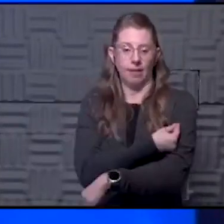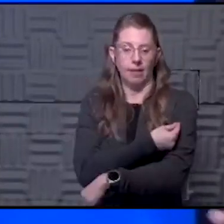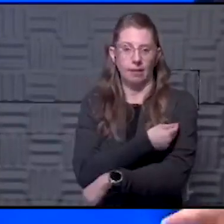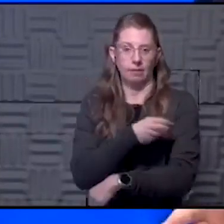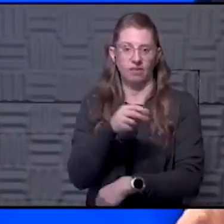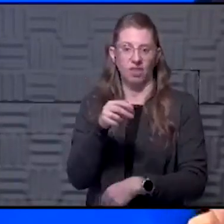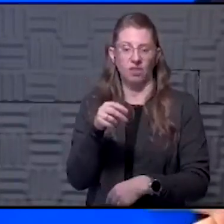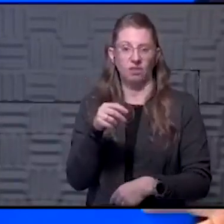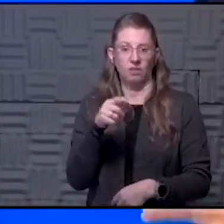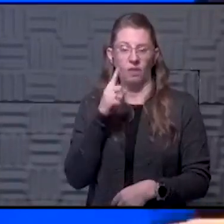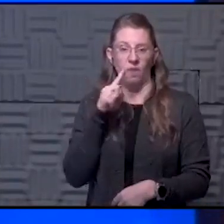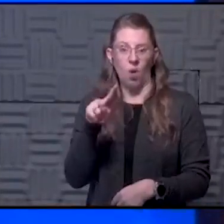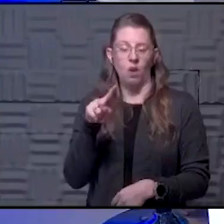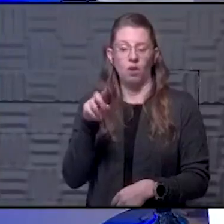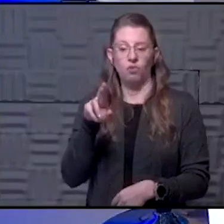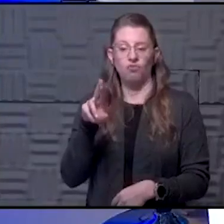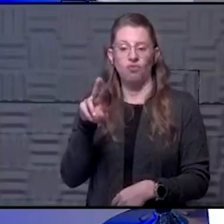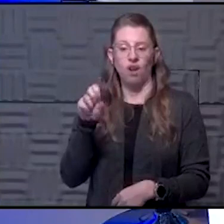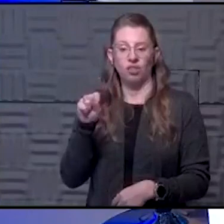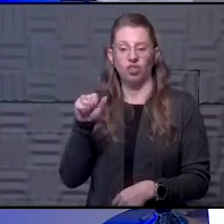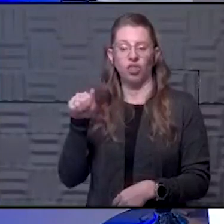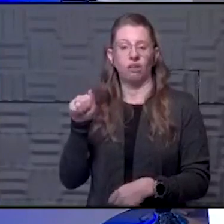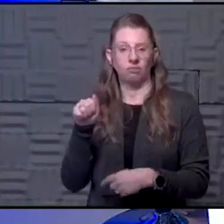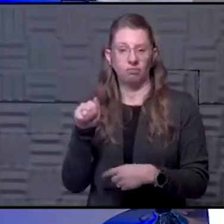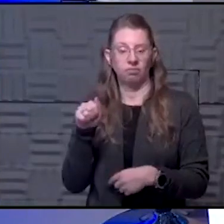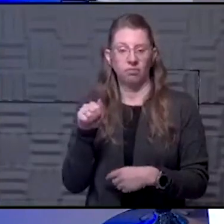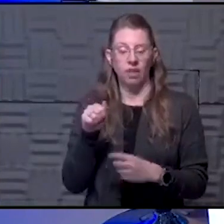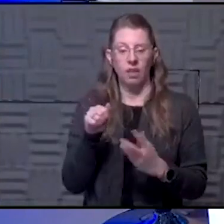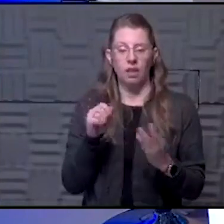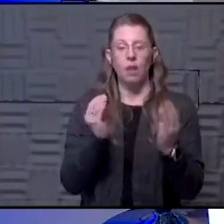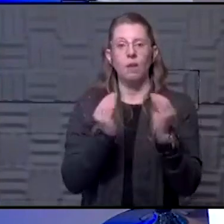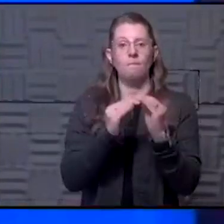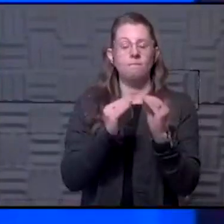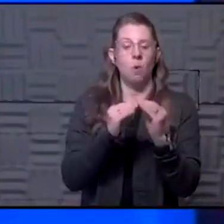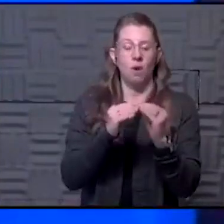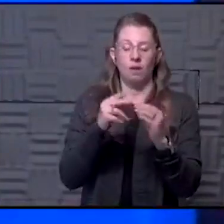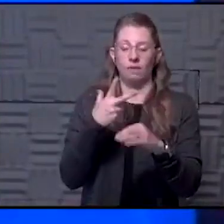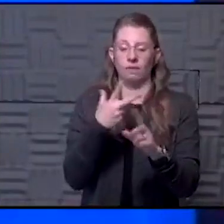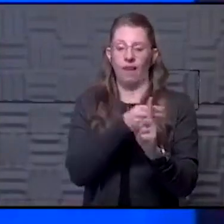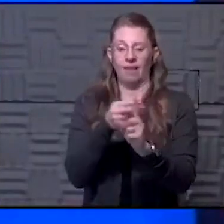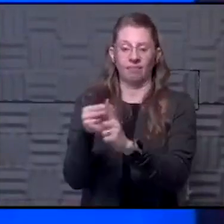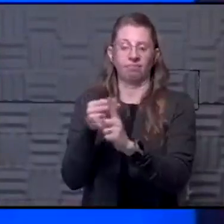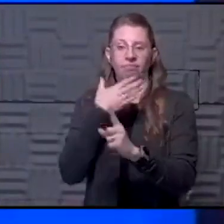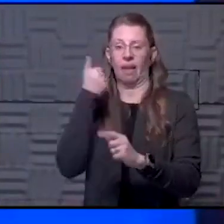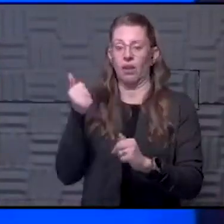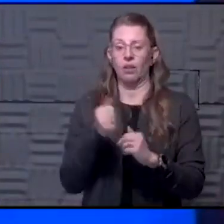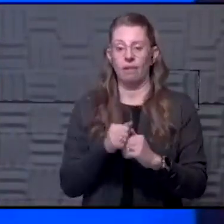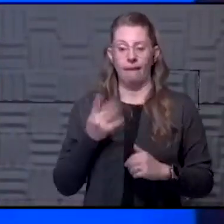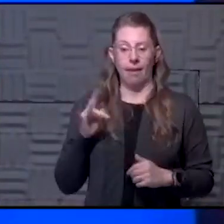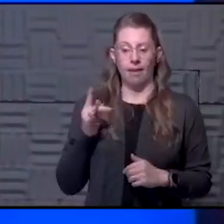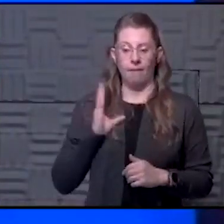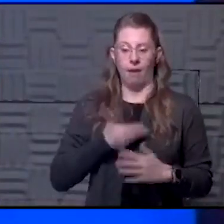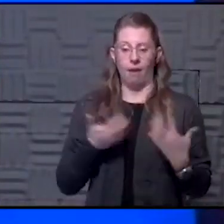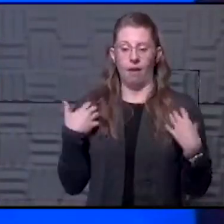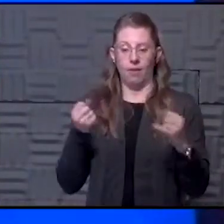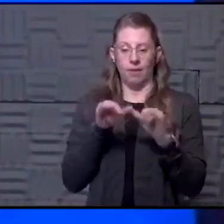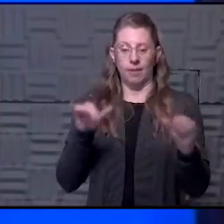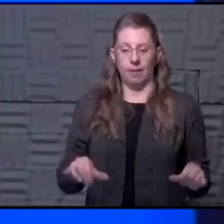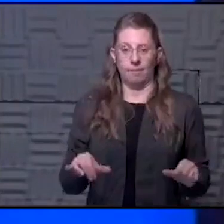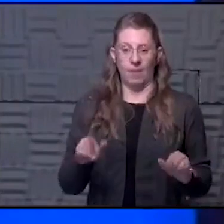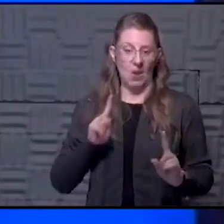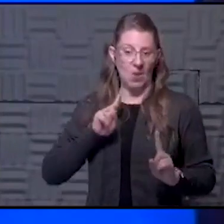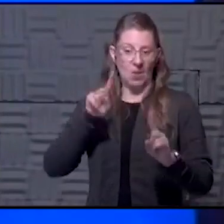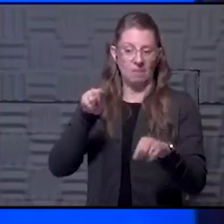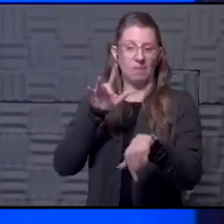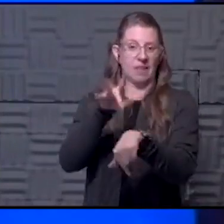trials. So I think that's good news as well. The more the barrier, the more the merrier. Hey, as you've probably heard, 18 of our health system employees are among those going to